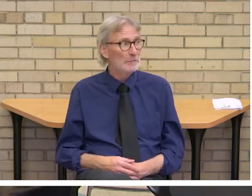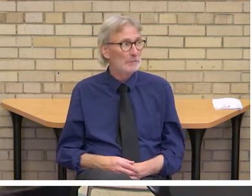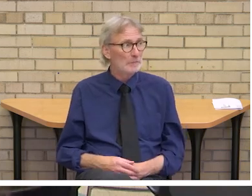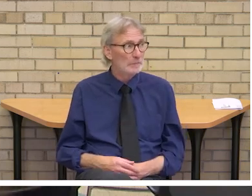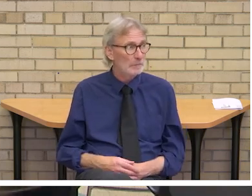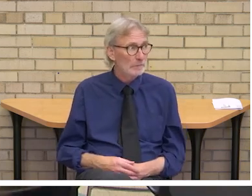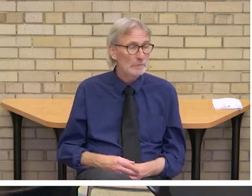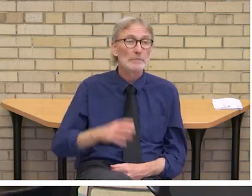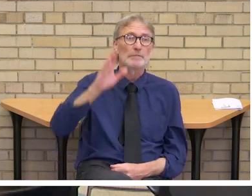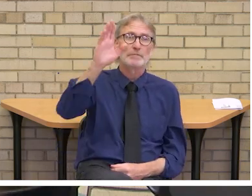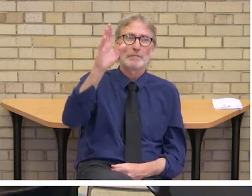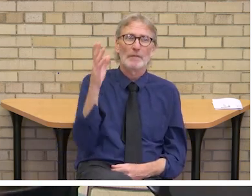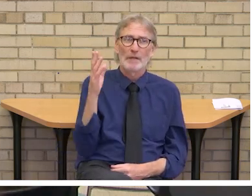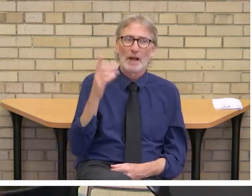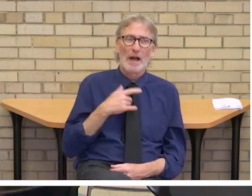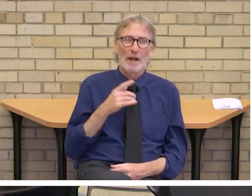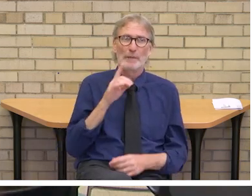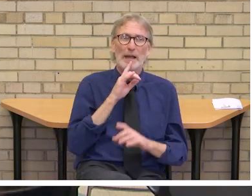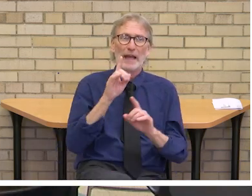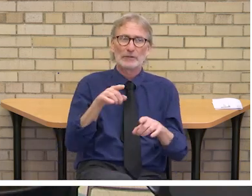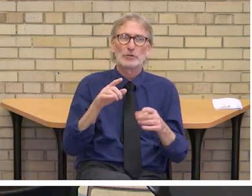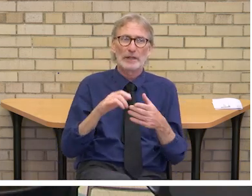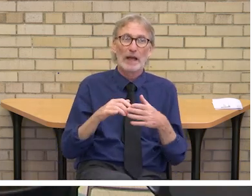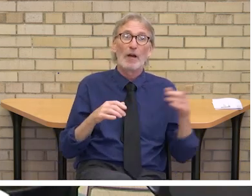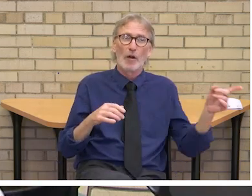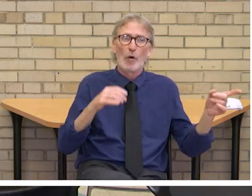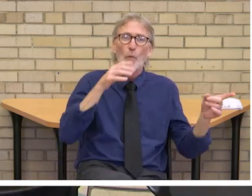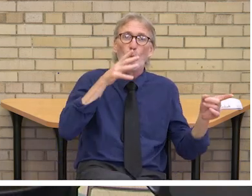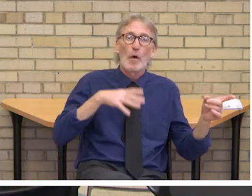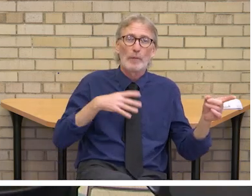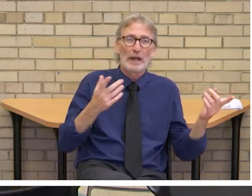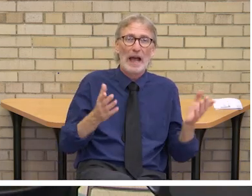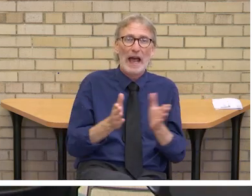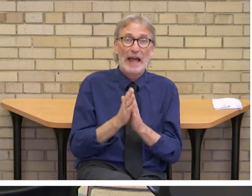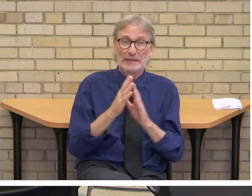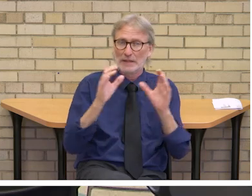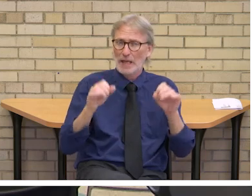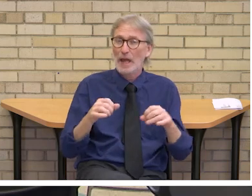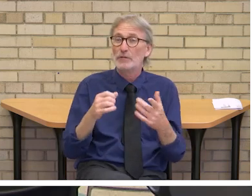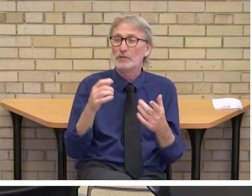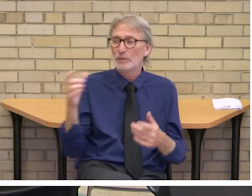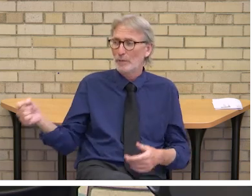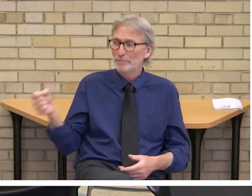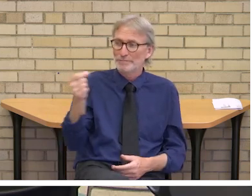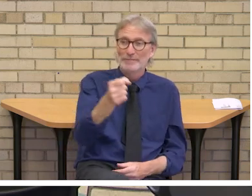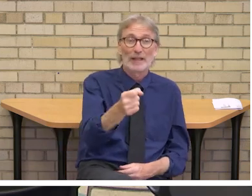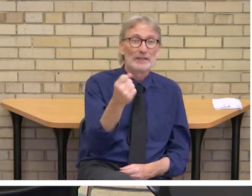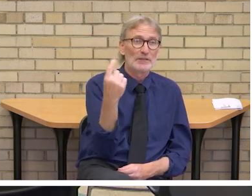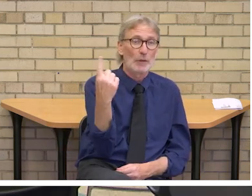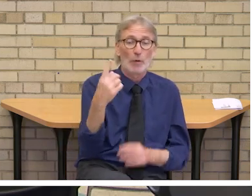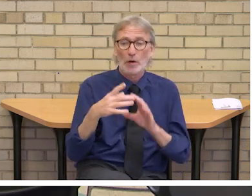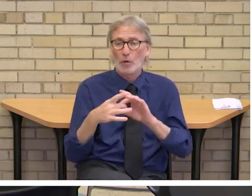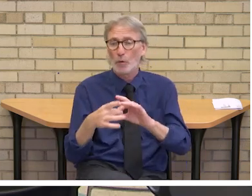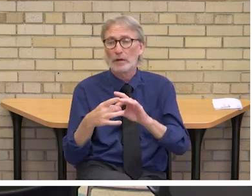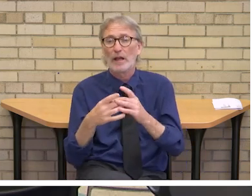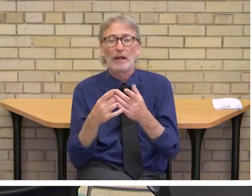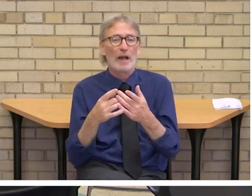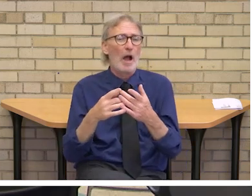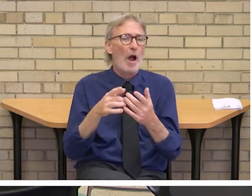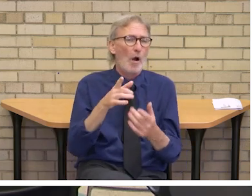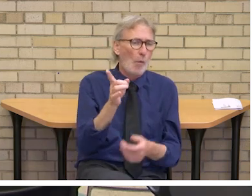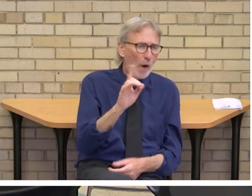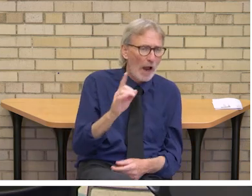To add on to that, Elena on Zoom just also asked, can the city appoint someone to coordinate these efforts of closing streets